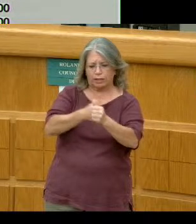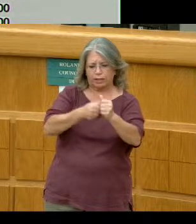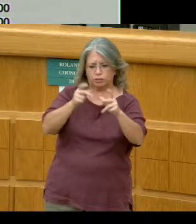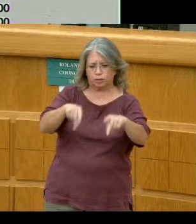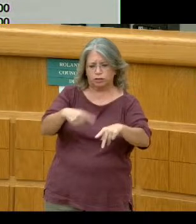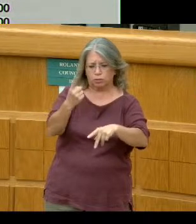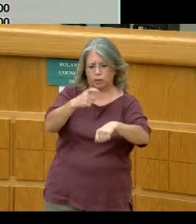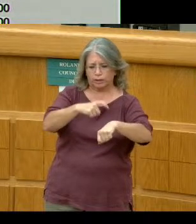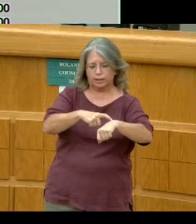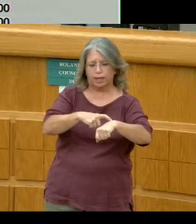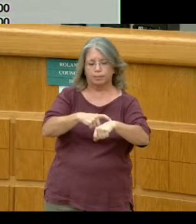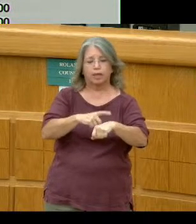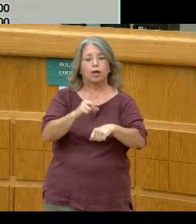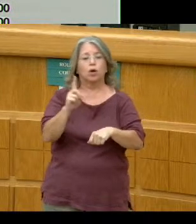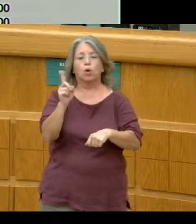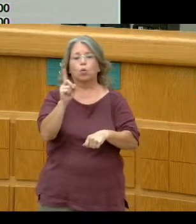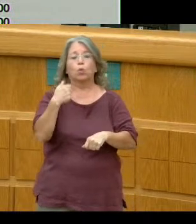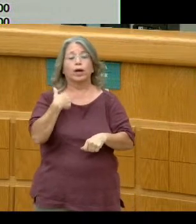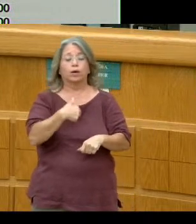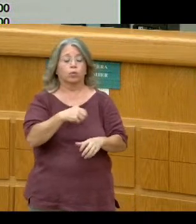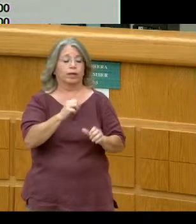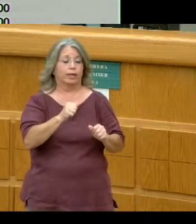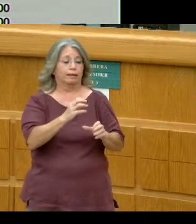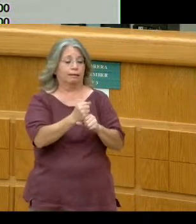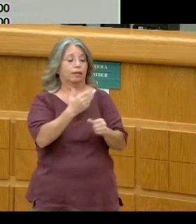testing stations that have been around the coastal bend area,